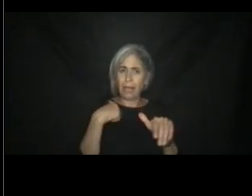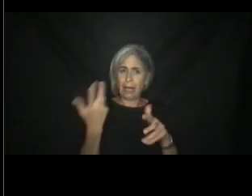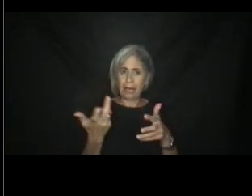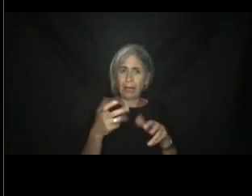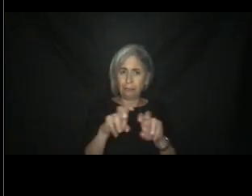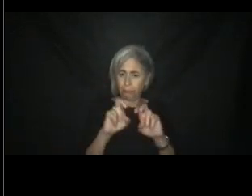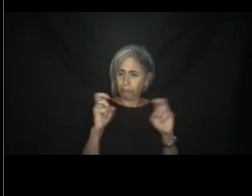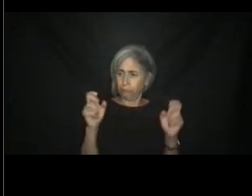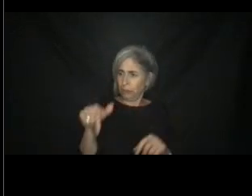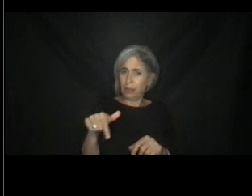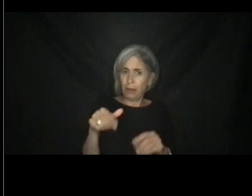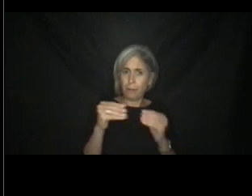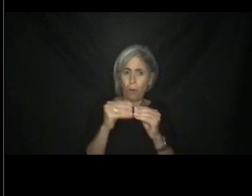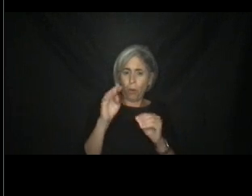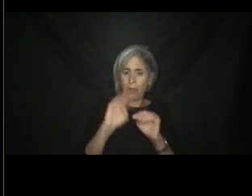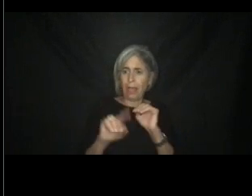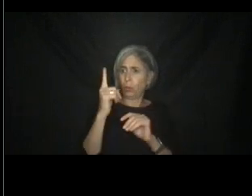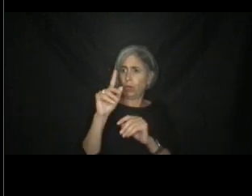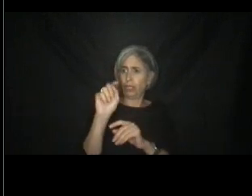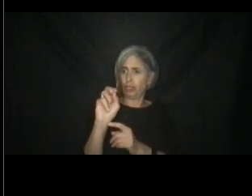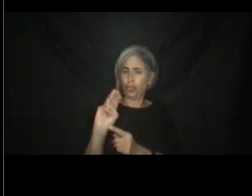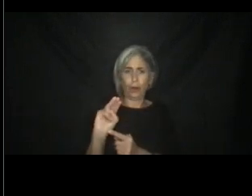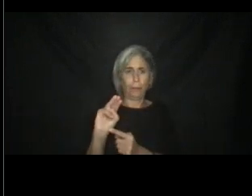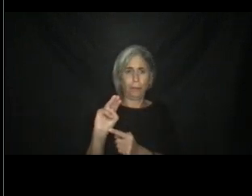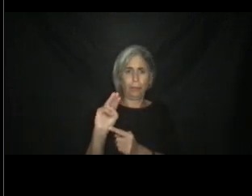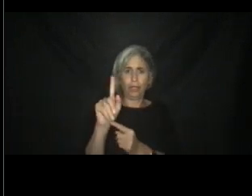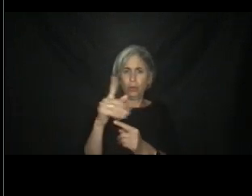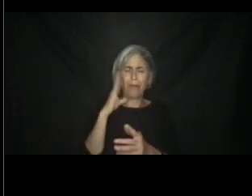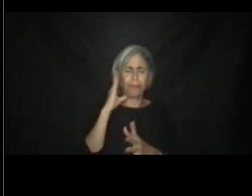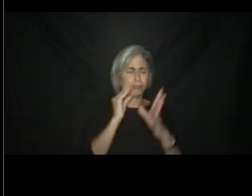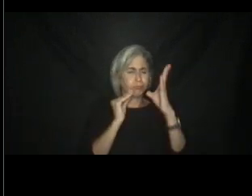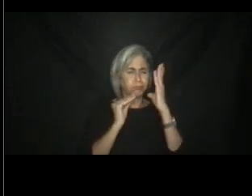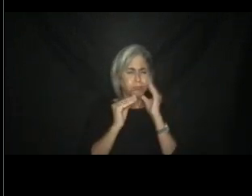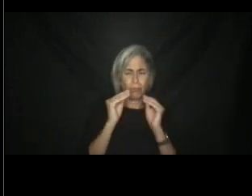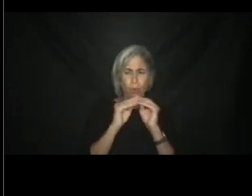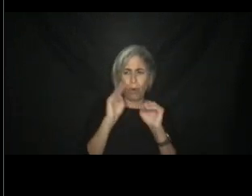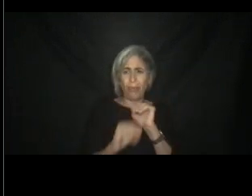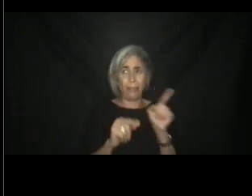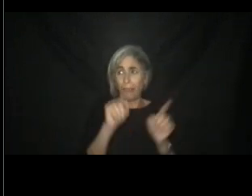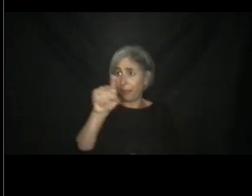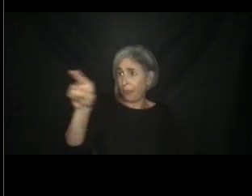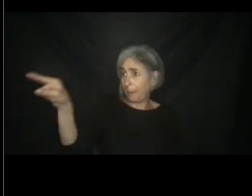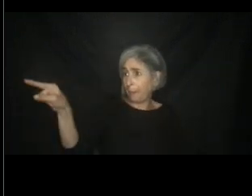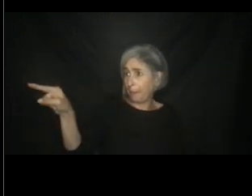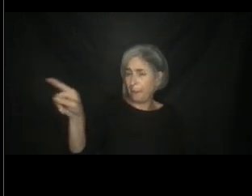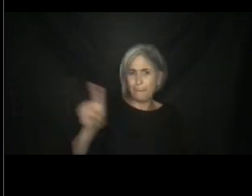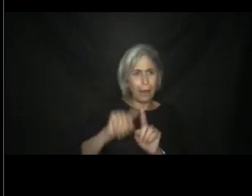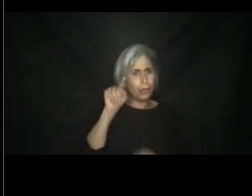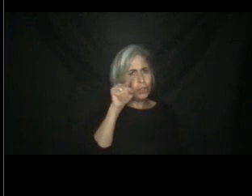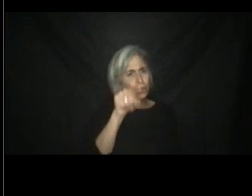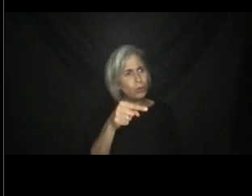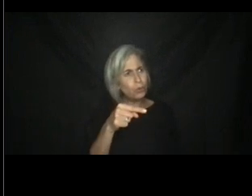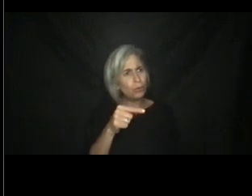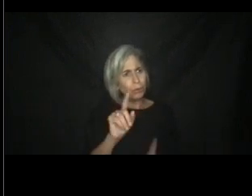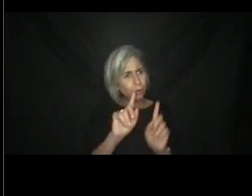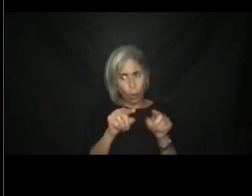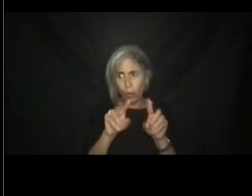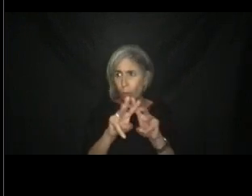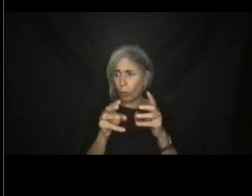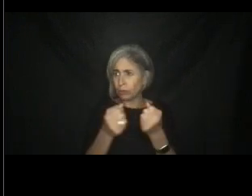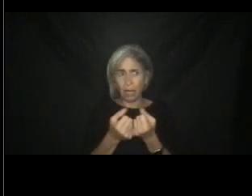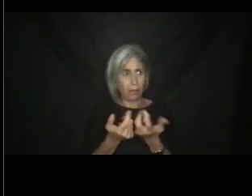than one term. You have more experience than them, yet you attend these workshops. I